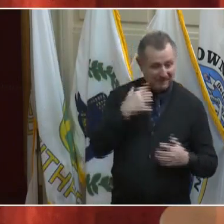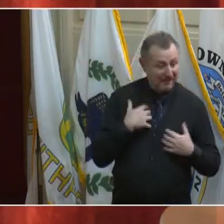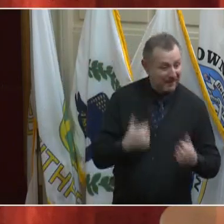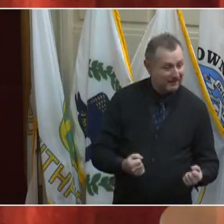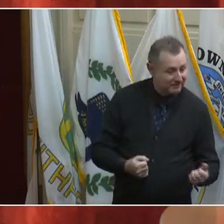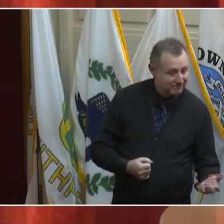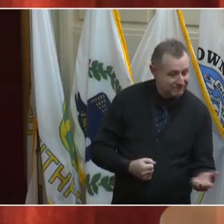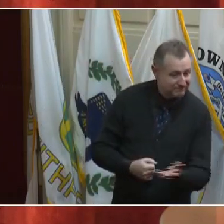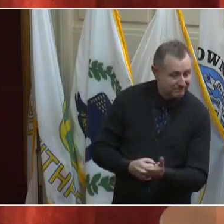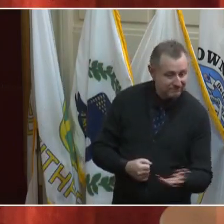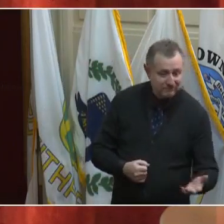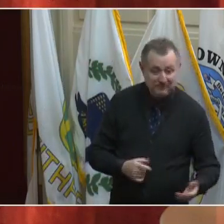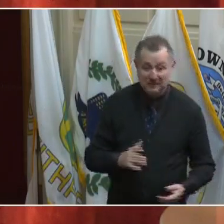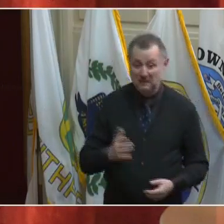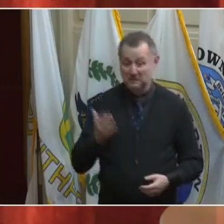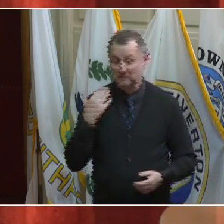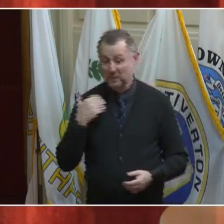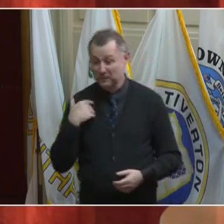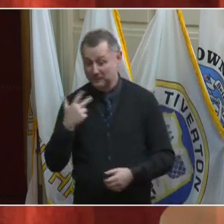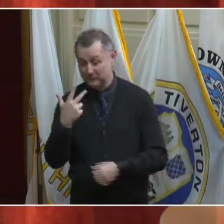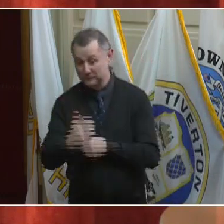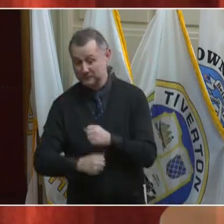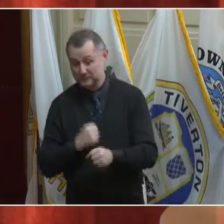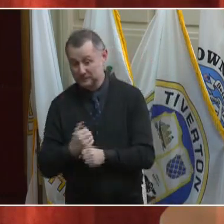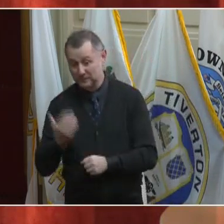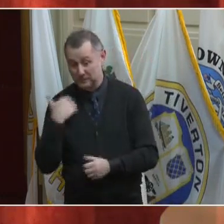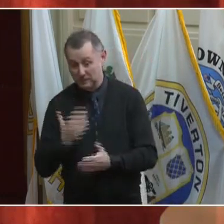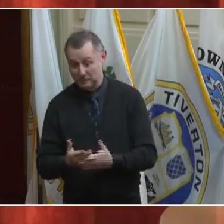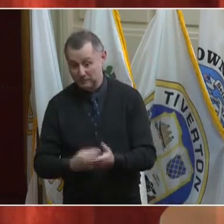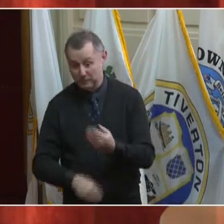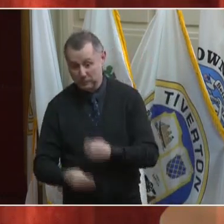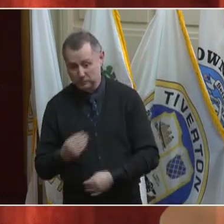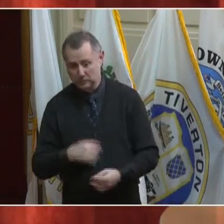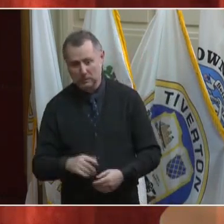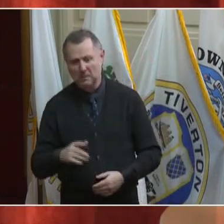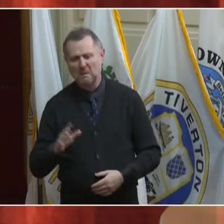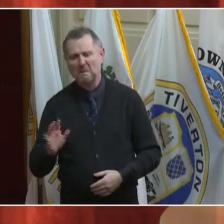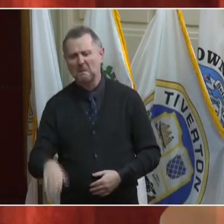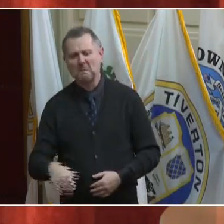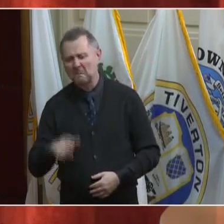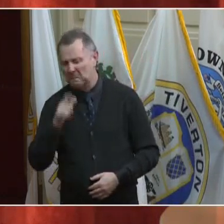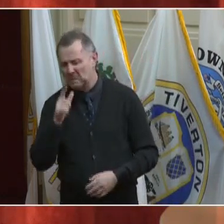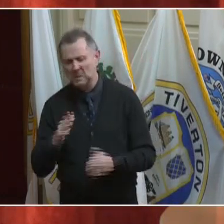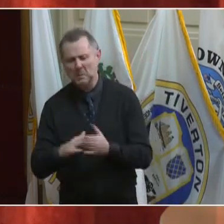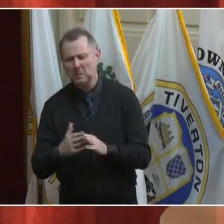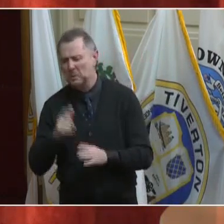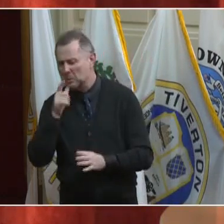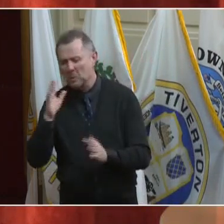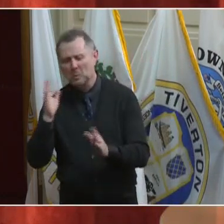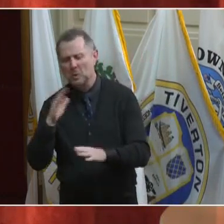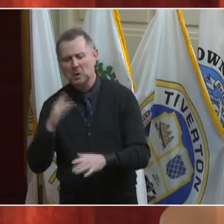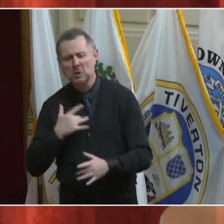For the last 3 years, the state budget has held communities harmless for student enrollment changes during the